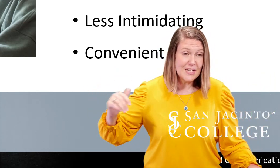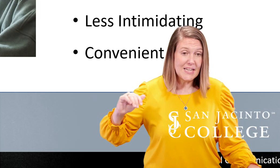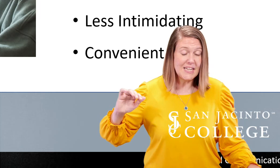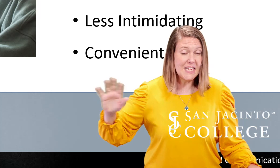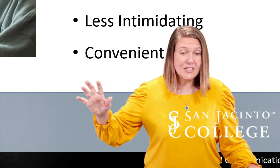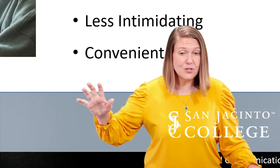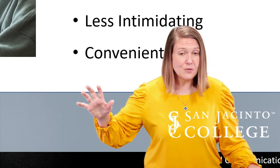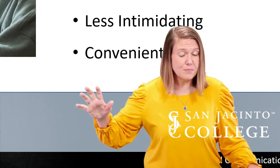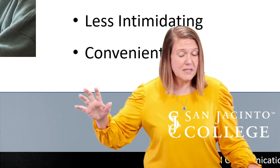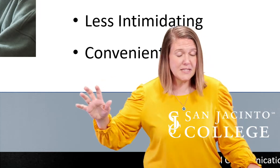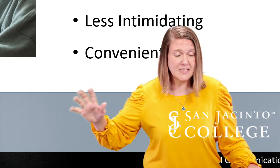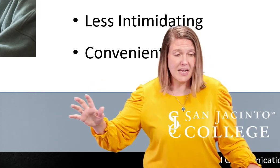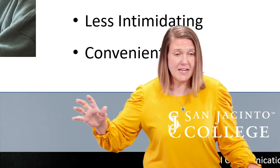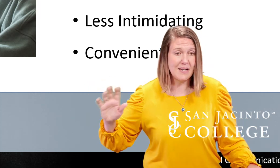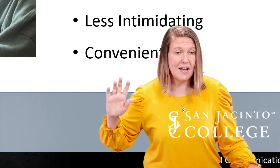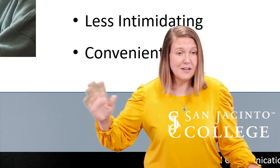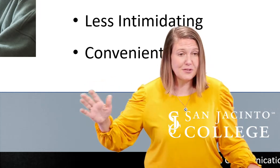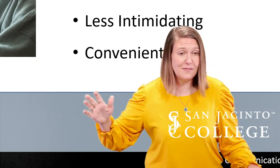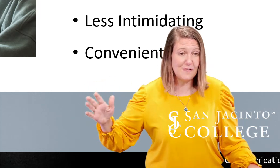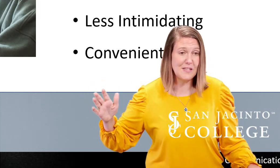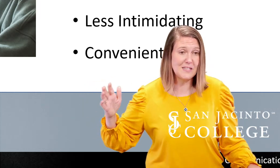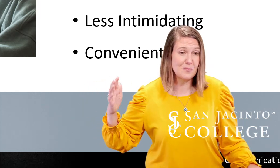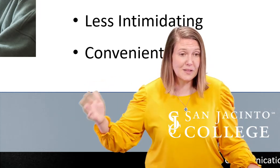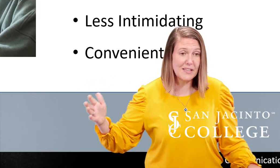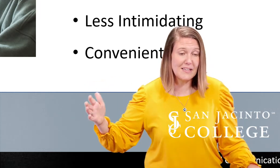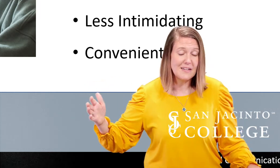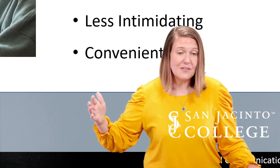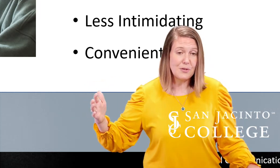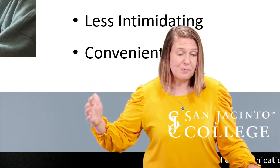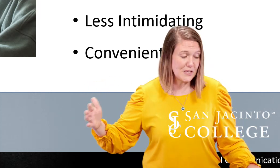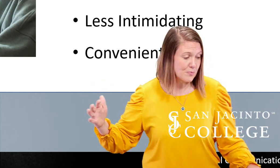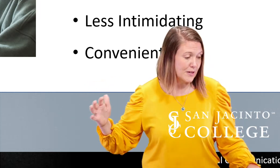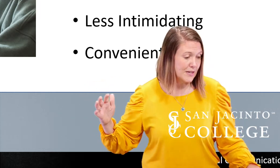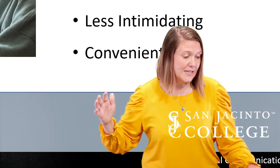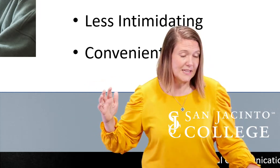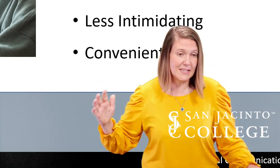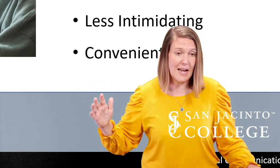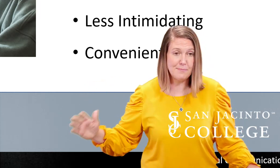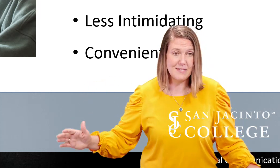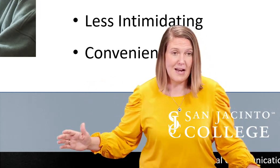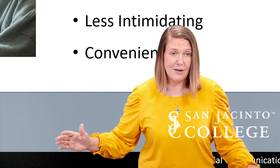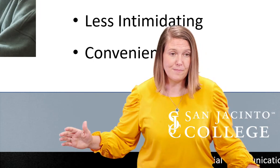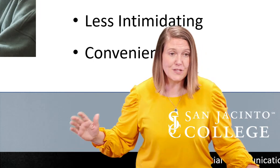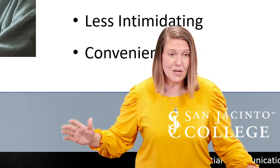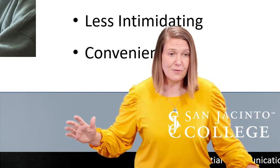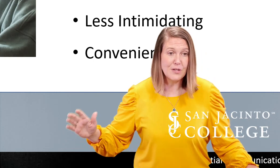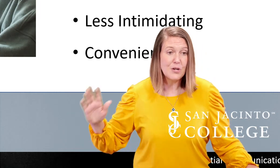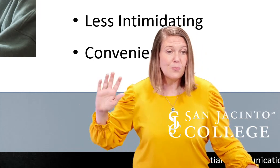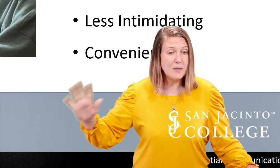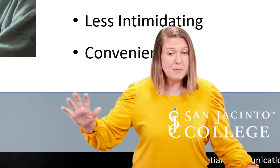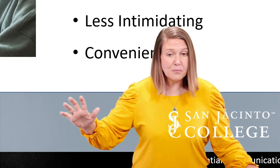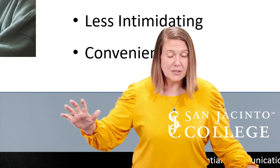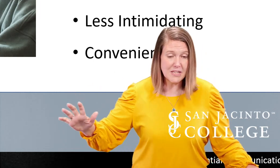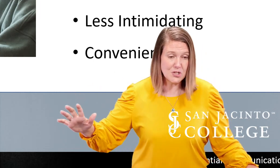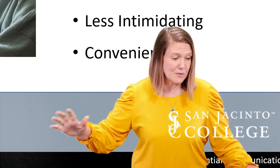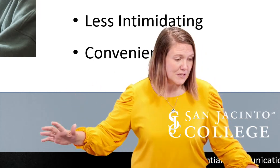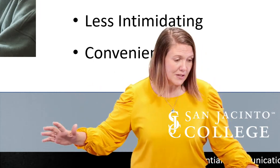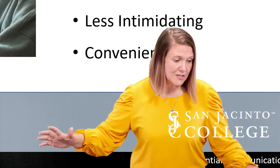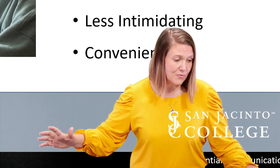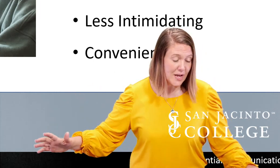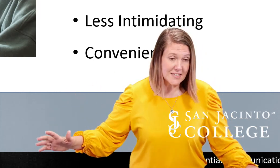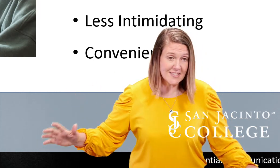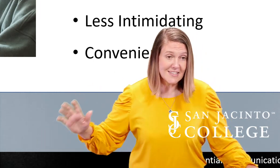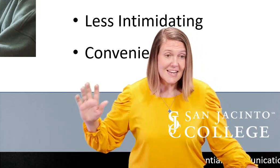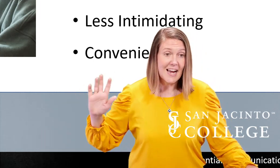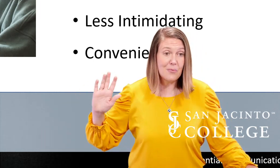you in any social media site, 150 is really the place where it caps out. So we build relationships in